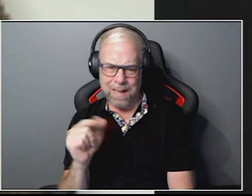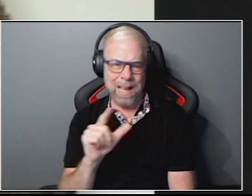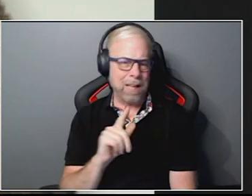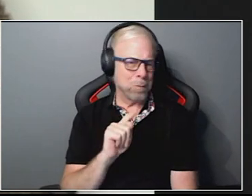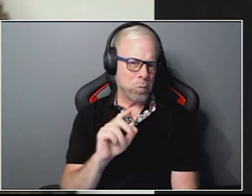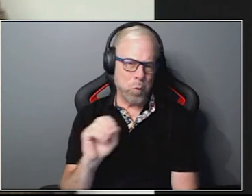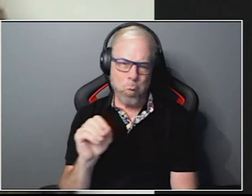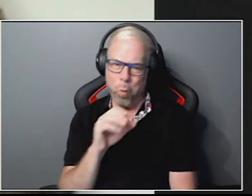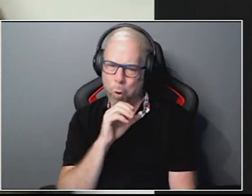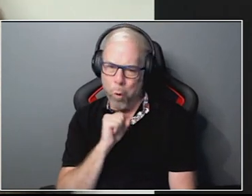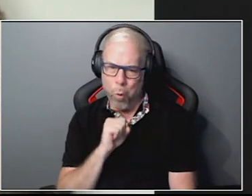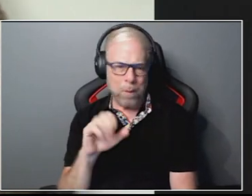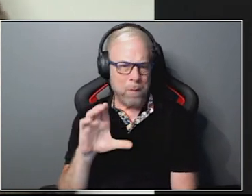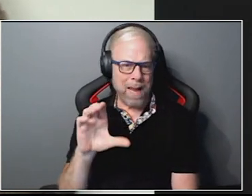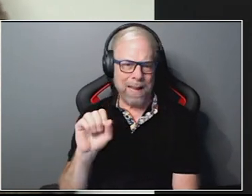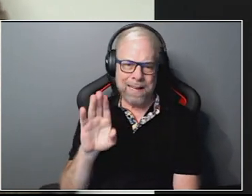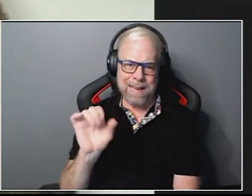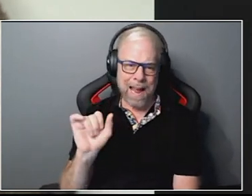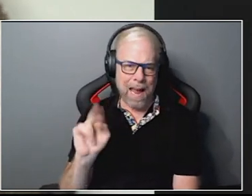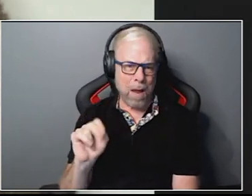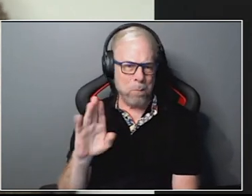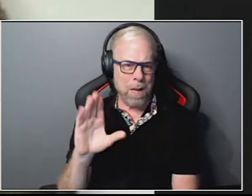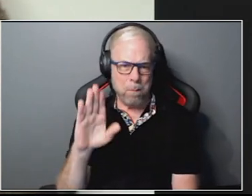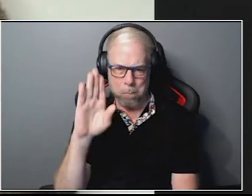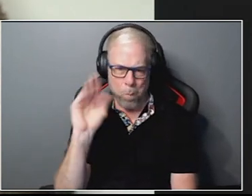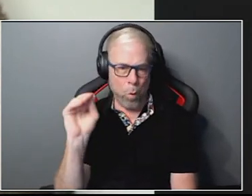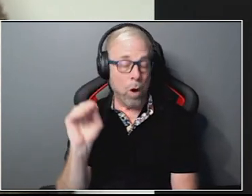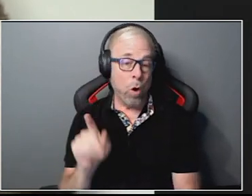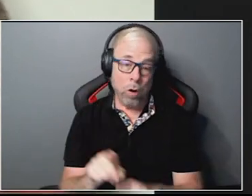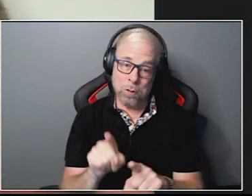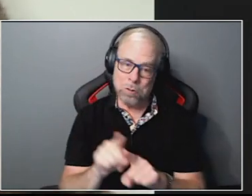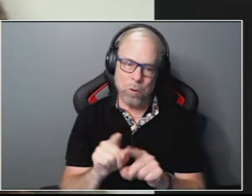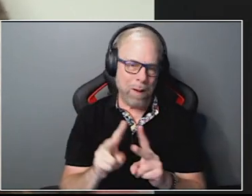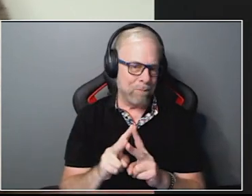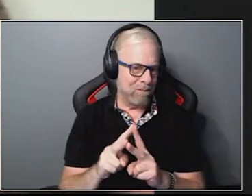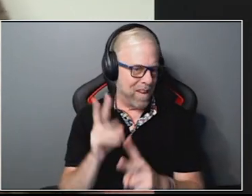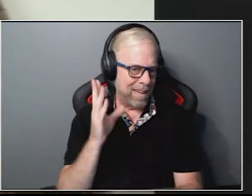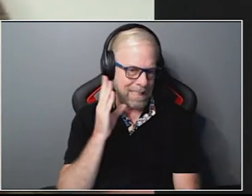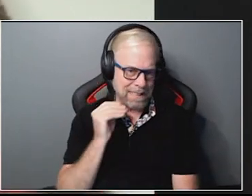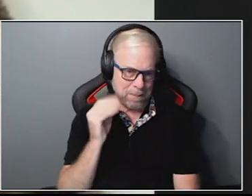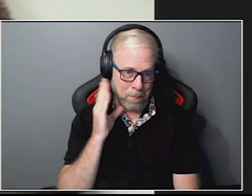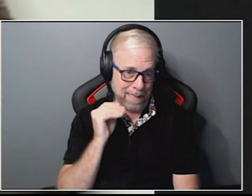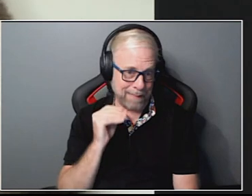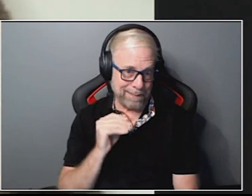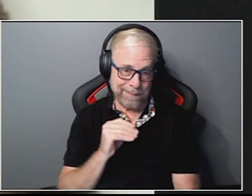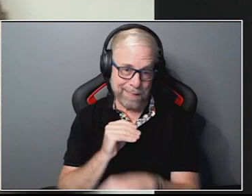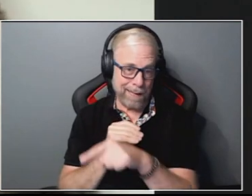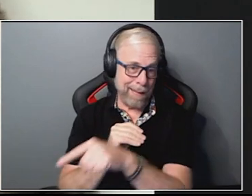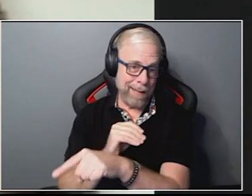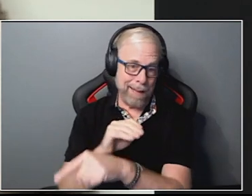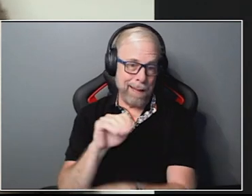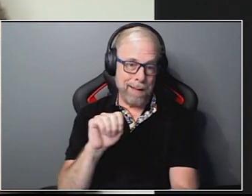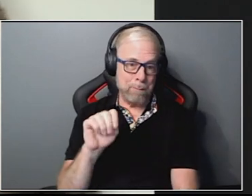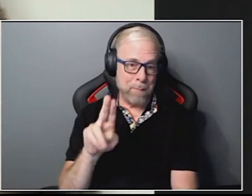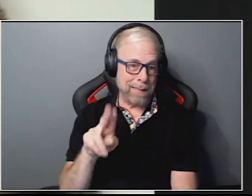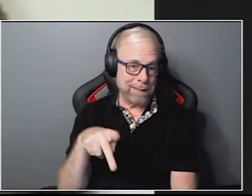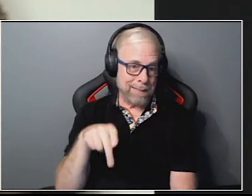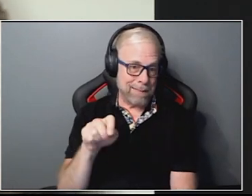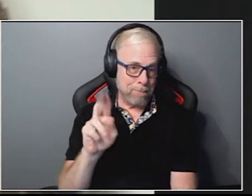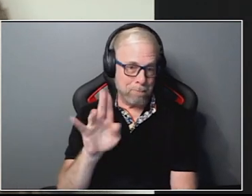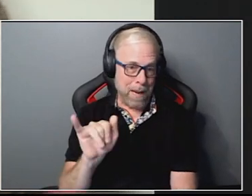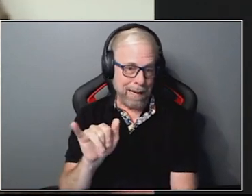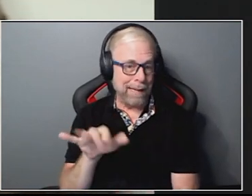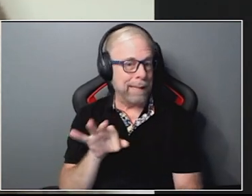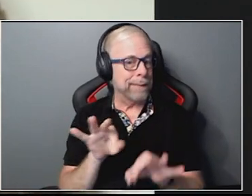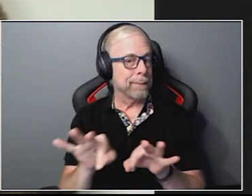a cabin boy, and I'm too experienced. And when Mr. Peary began to explain to me what he wanted, I told